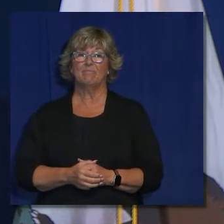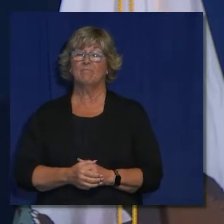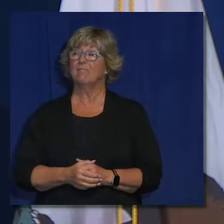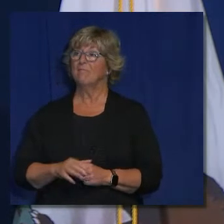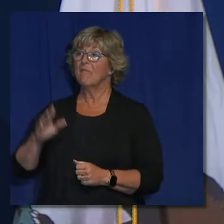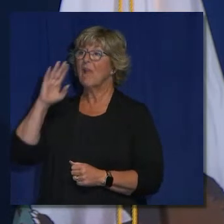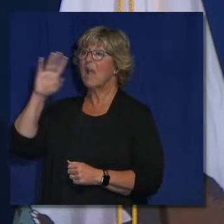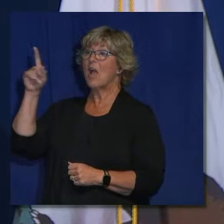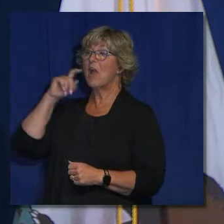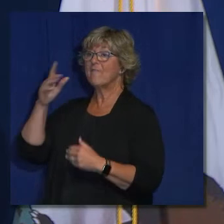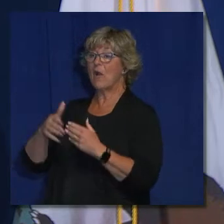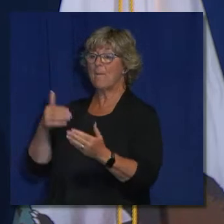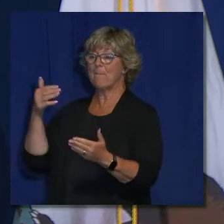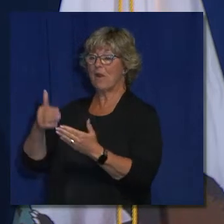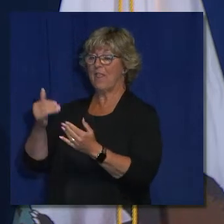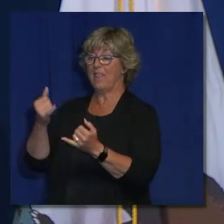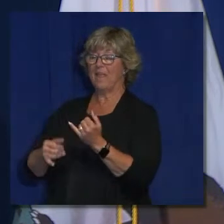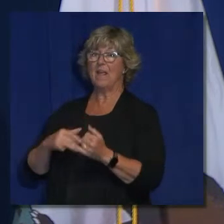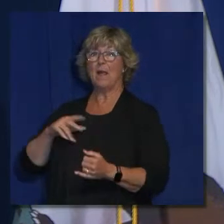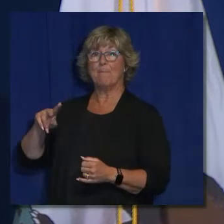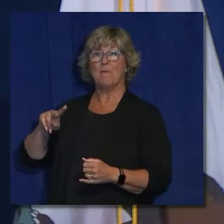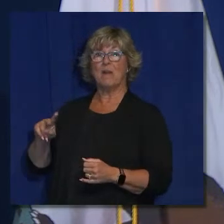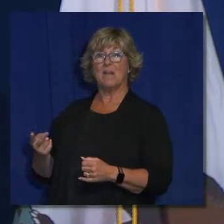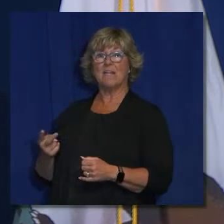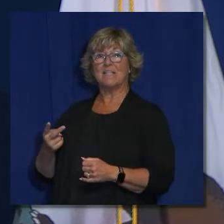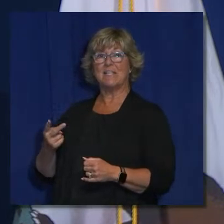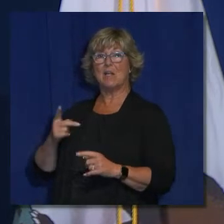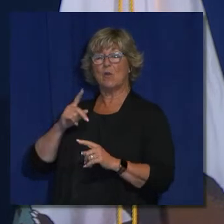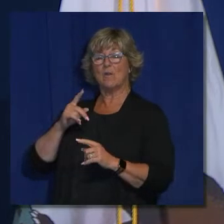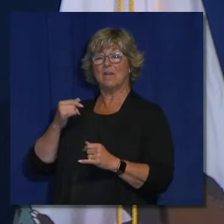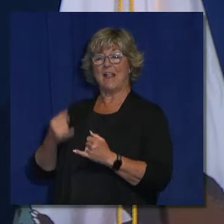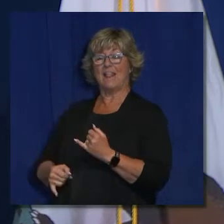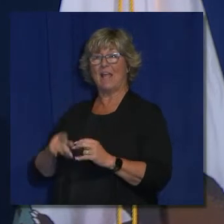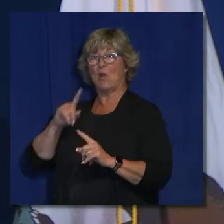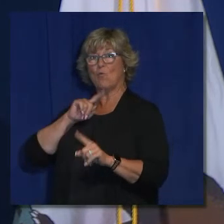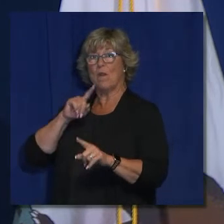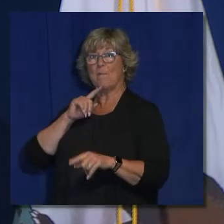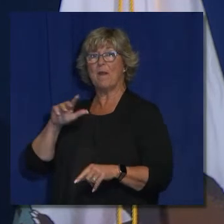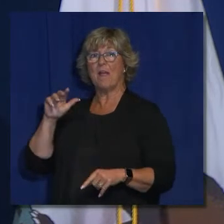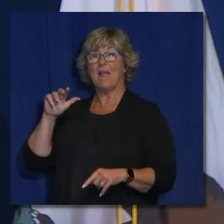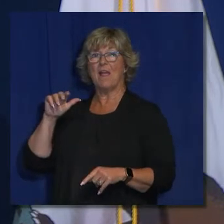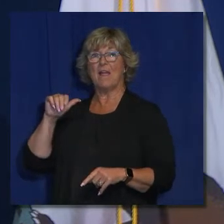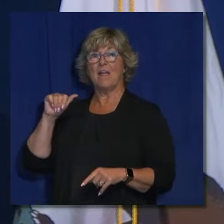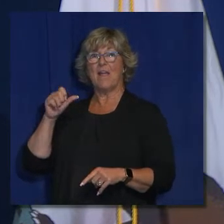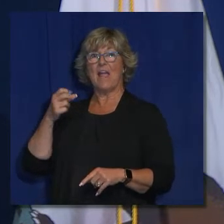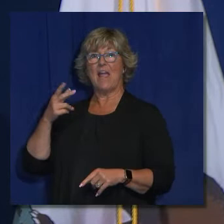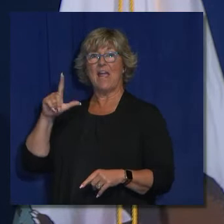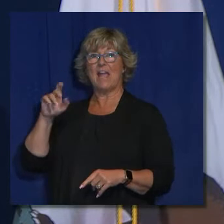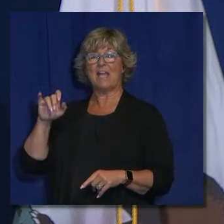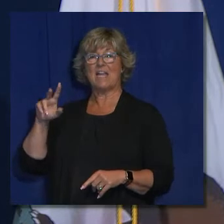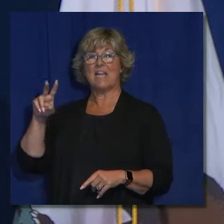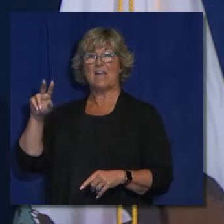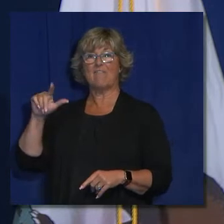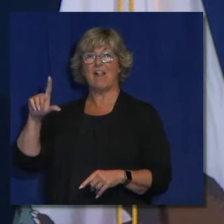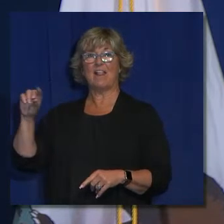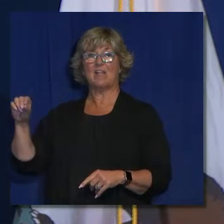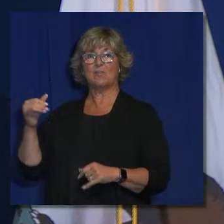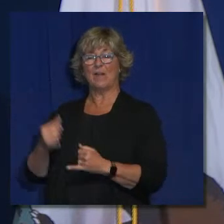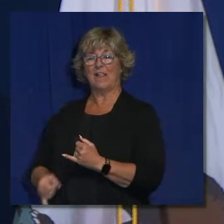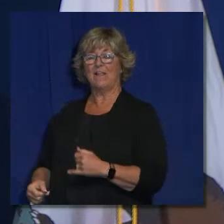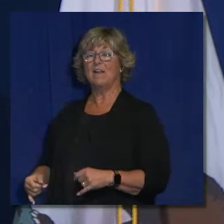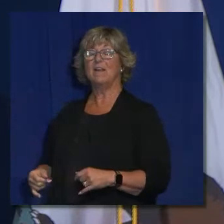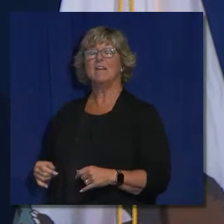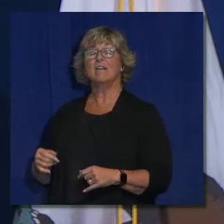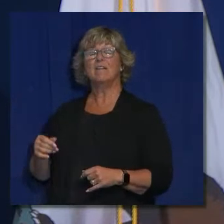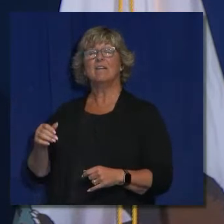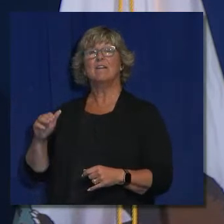Hi, Governor. You're almost at the finish line. I am the second to last reporter, Ashley Zavala with Nexstar Media Group. Forgive me if this question